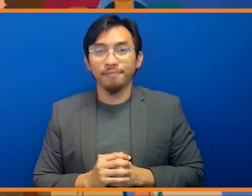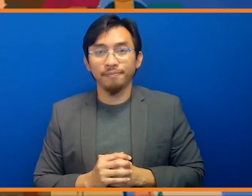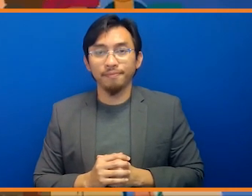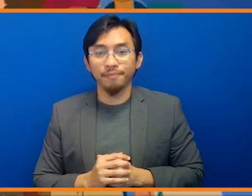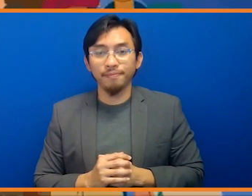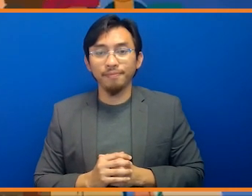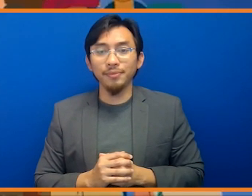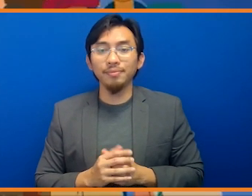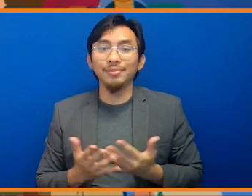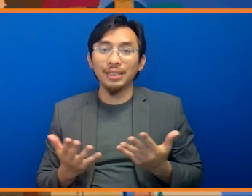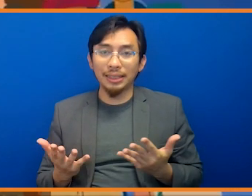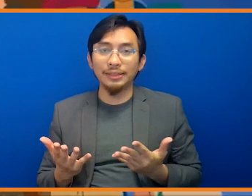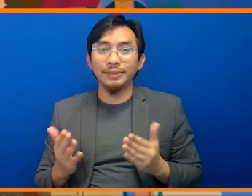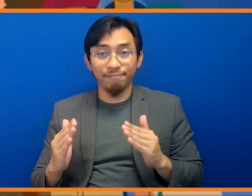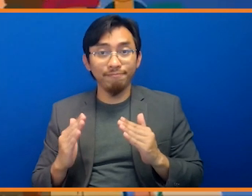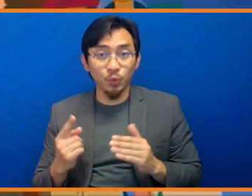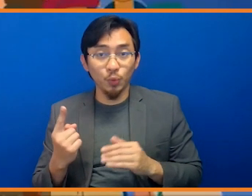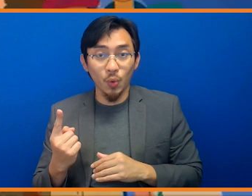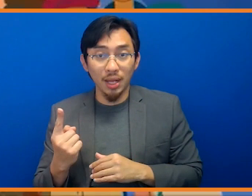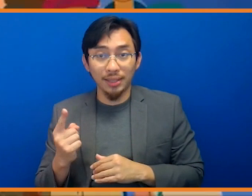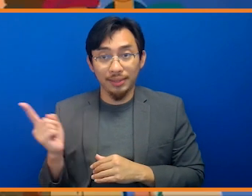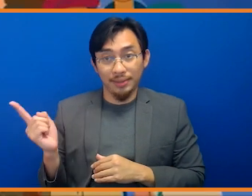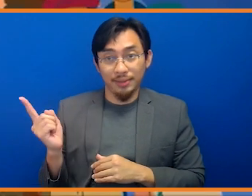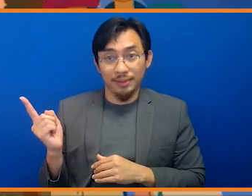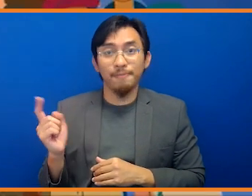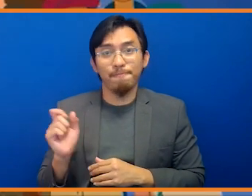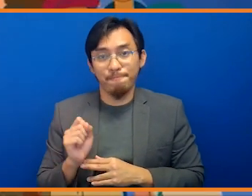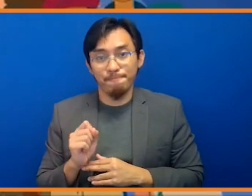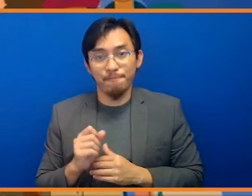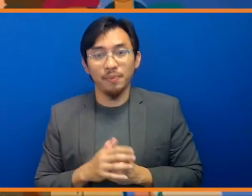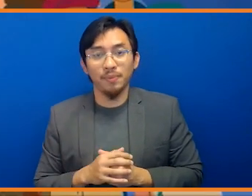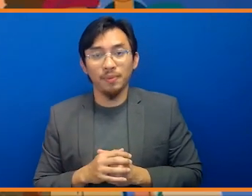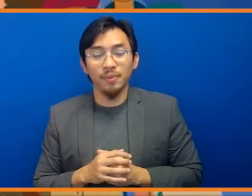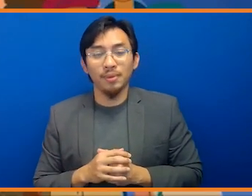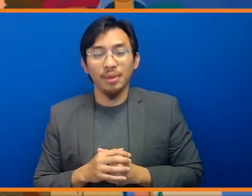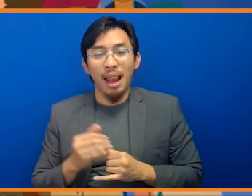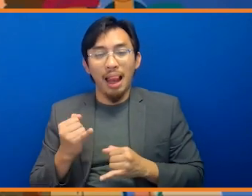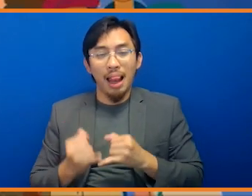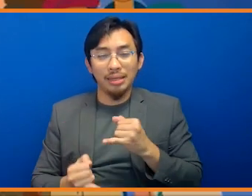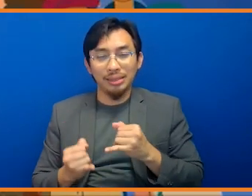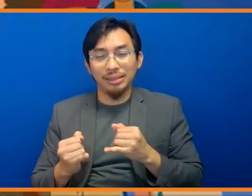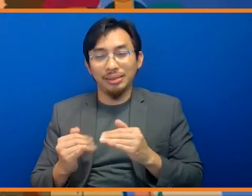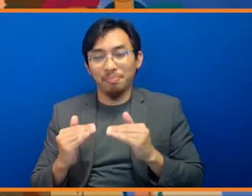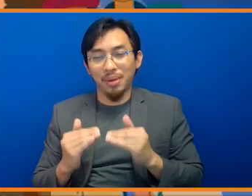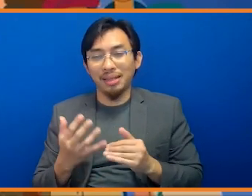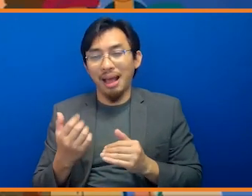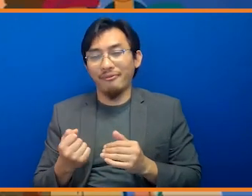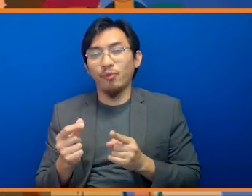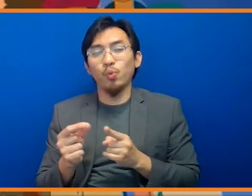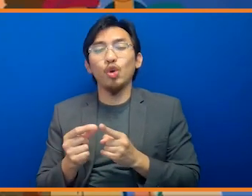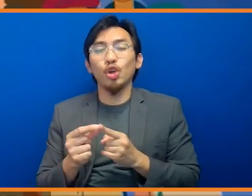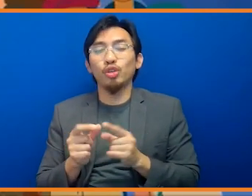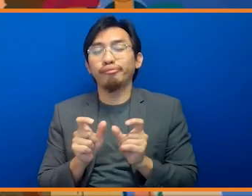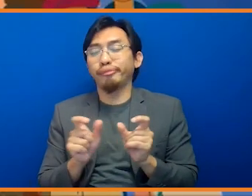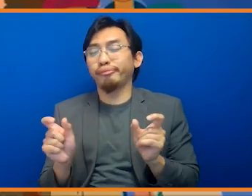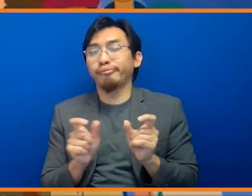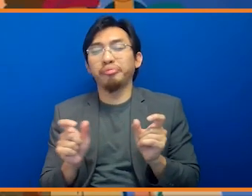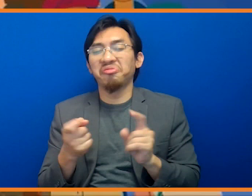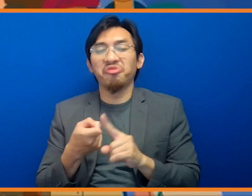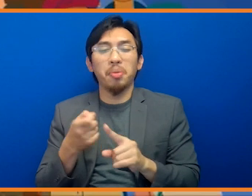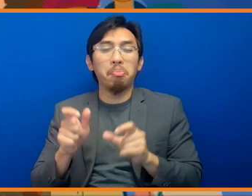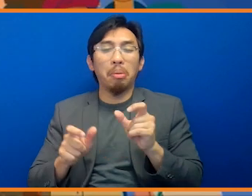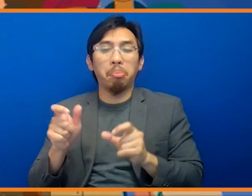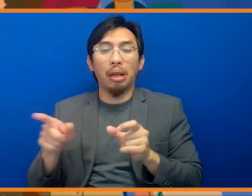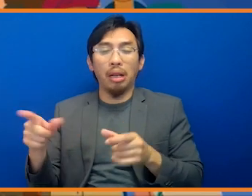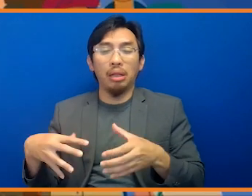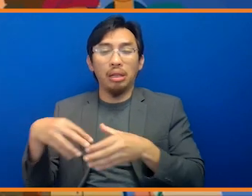Okay, next. Yeah, this one. This one. Last part, for some words from people involved